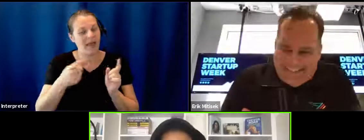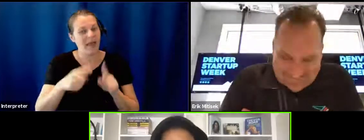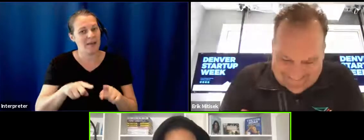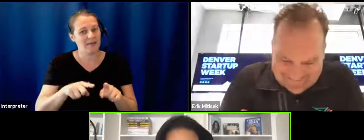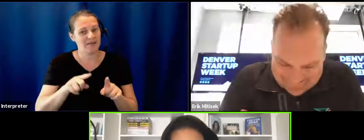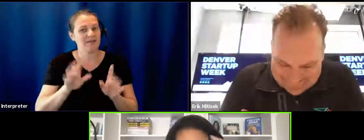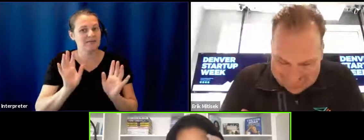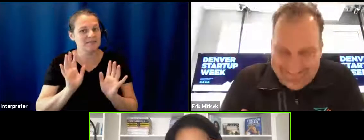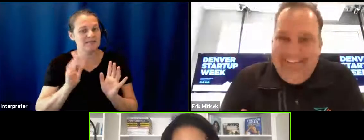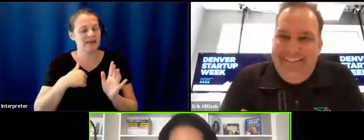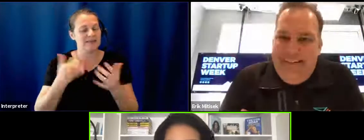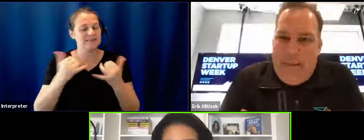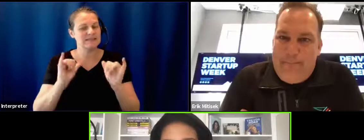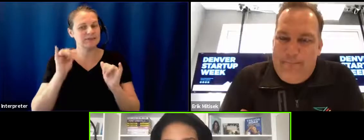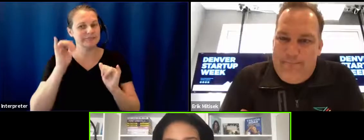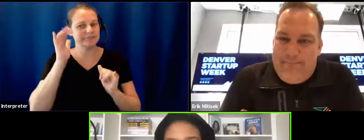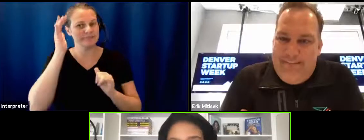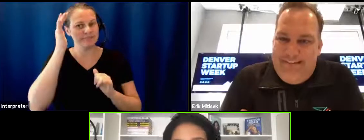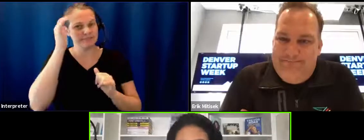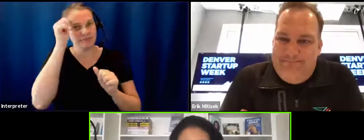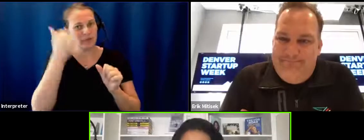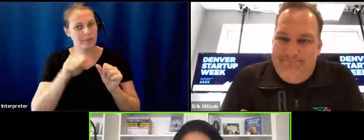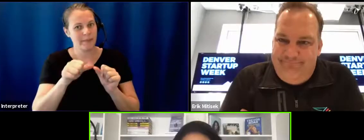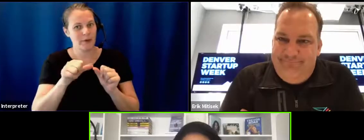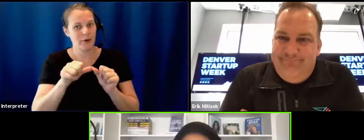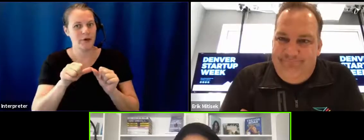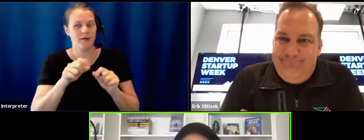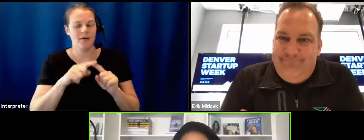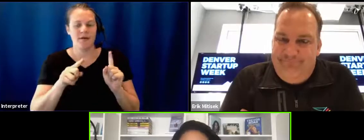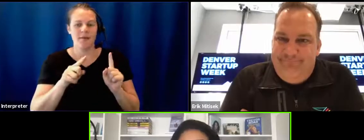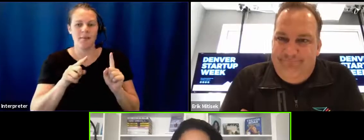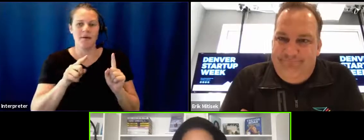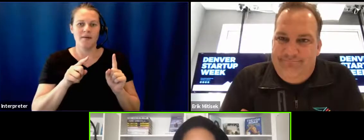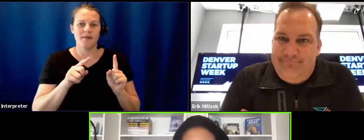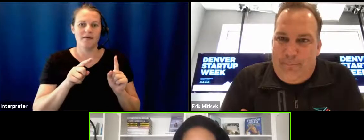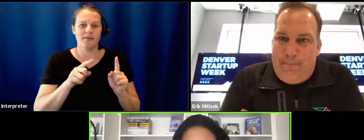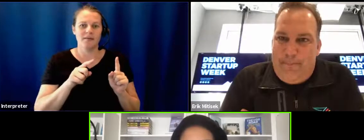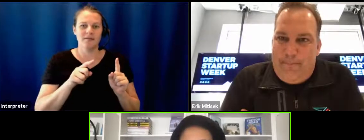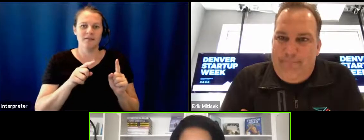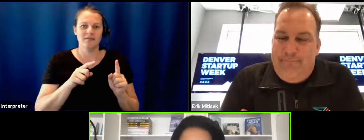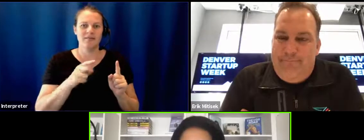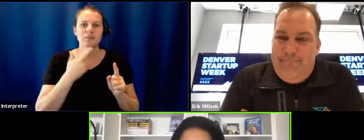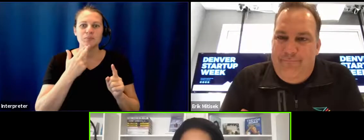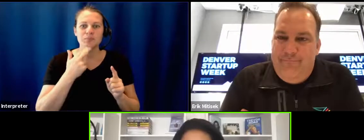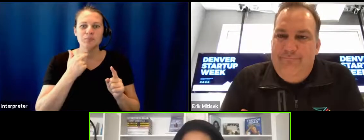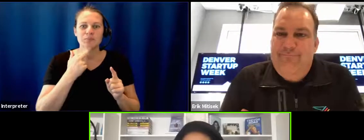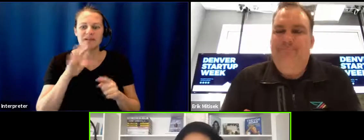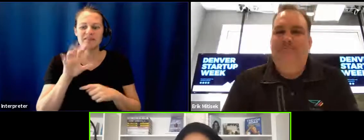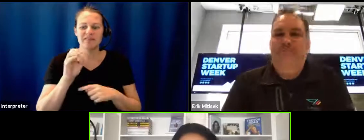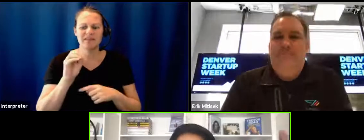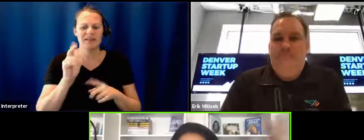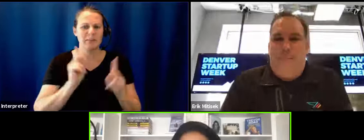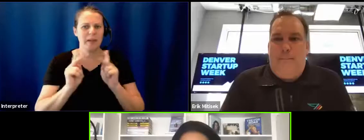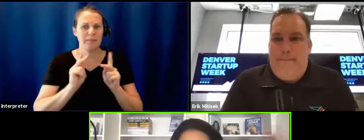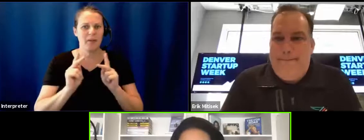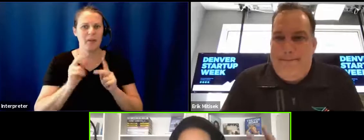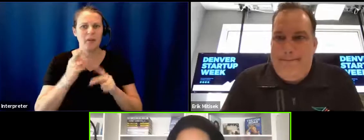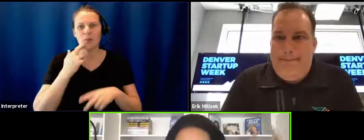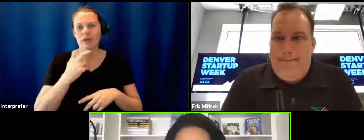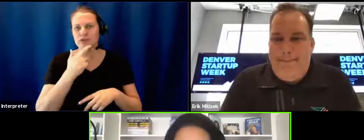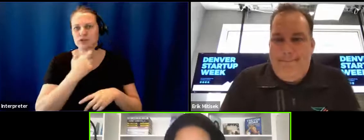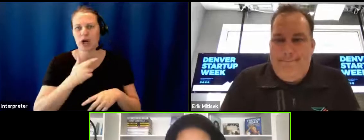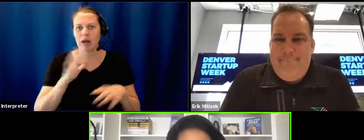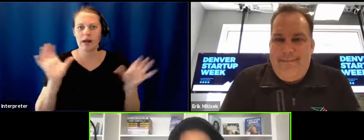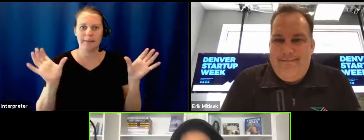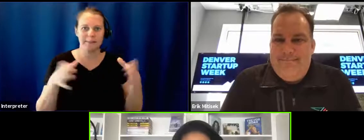being, I was at this, it was like an intimate meetup. Probably 50 or so people. And it's like a restaurant or bar,